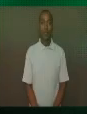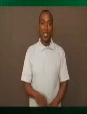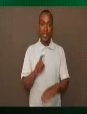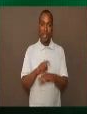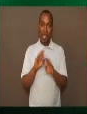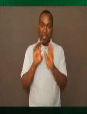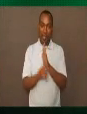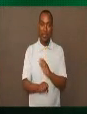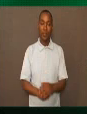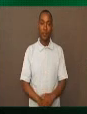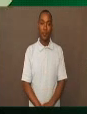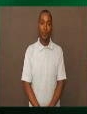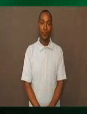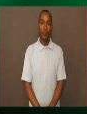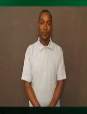Time's up.